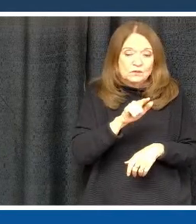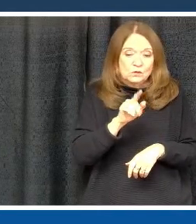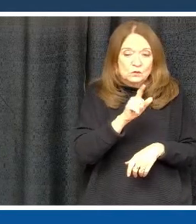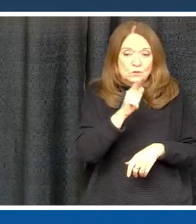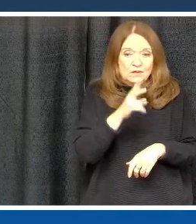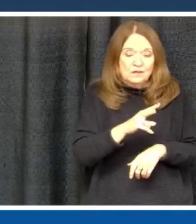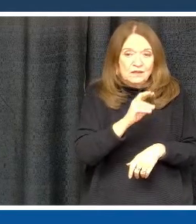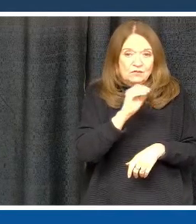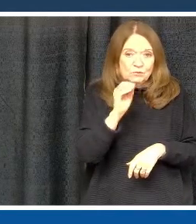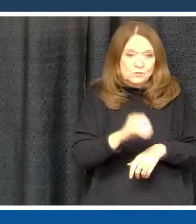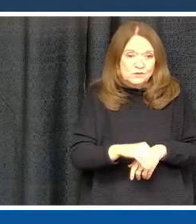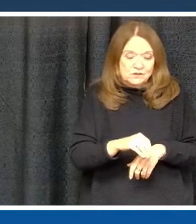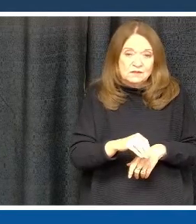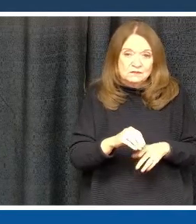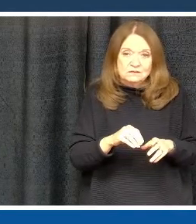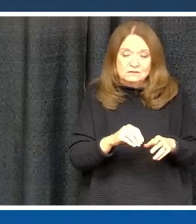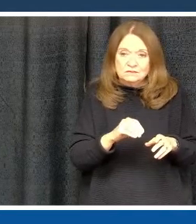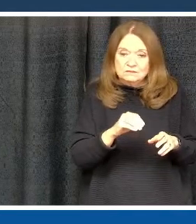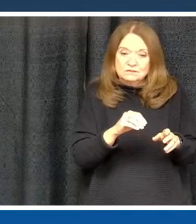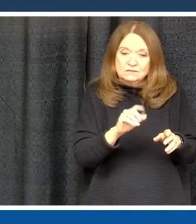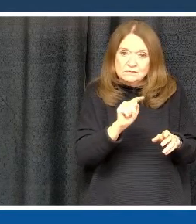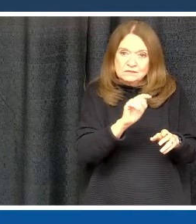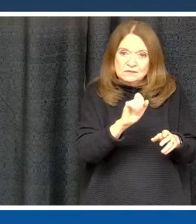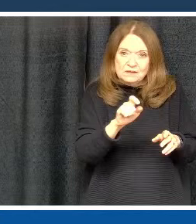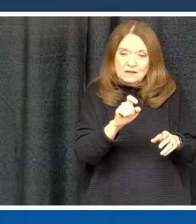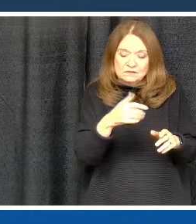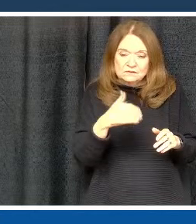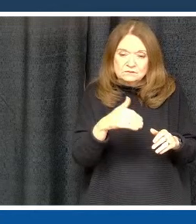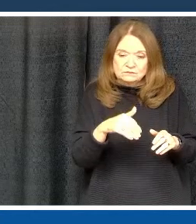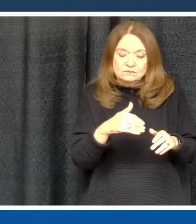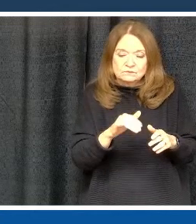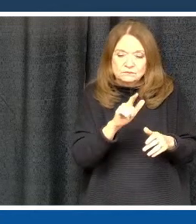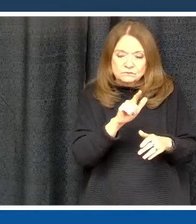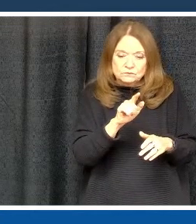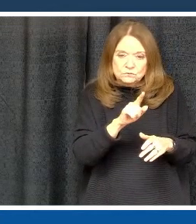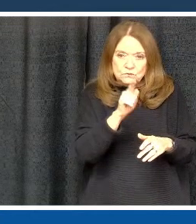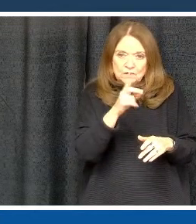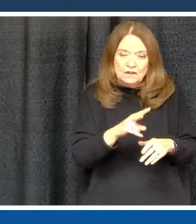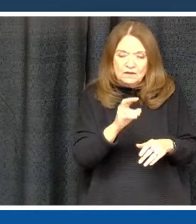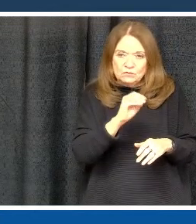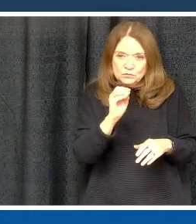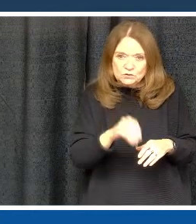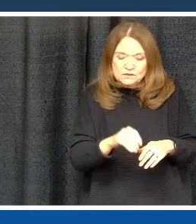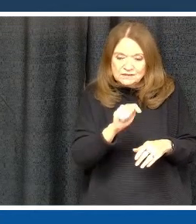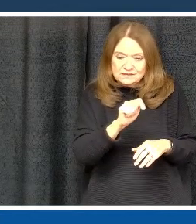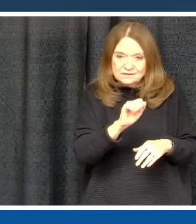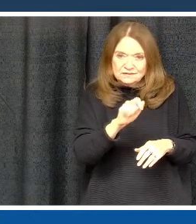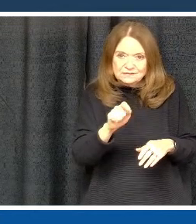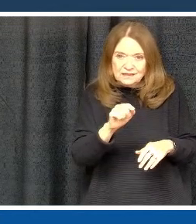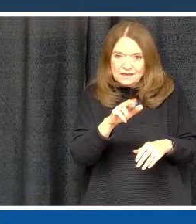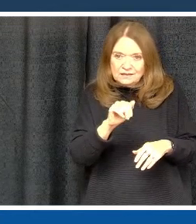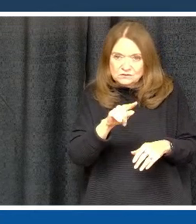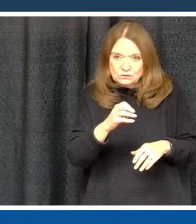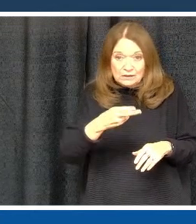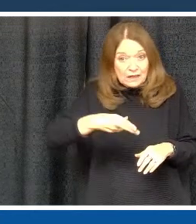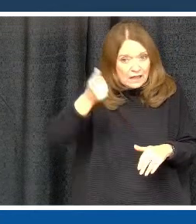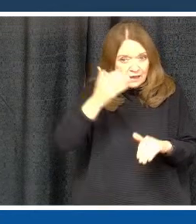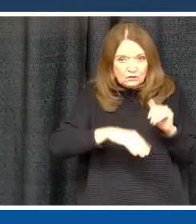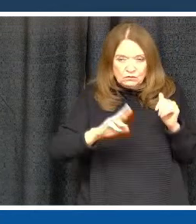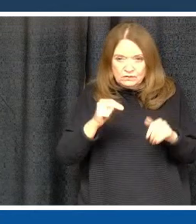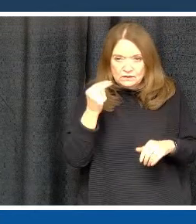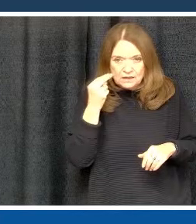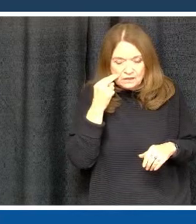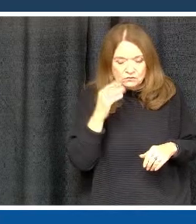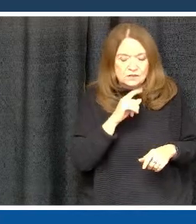I think you have an email that I sent earlier today, showing us that have the 21.5% tax rate, higher than Nashville. And